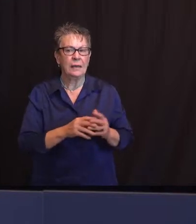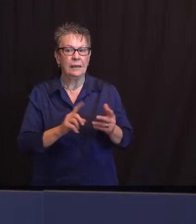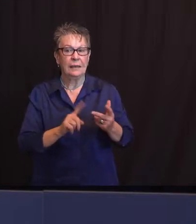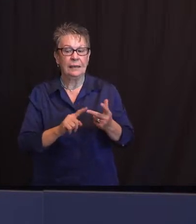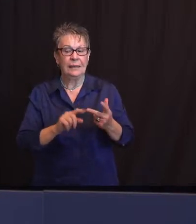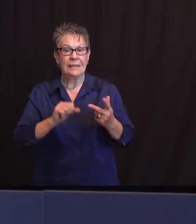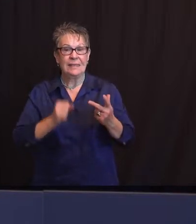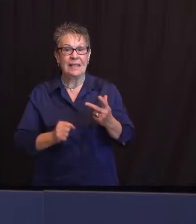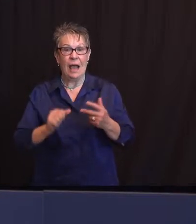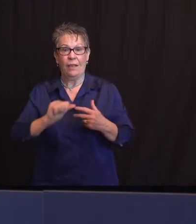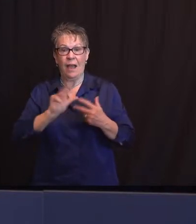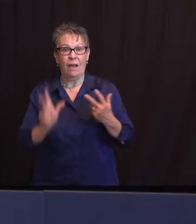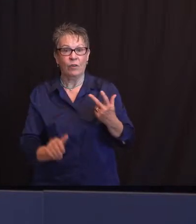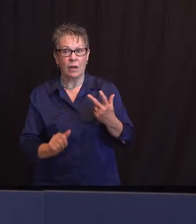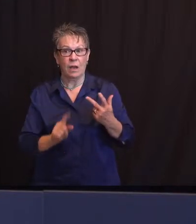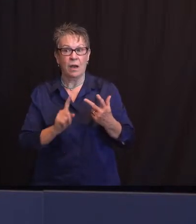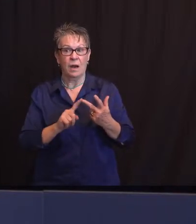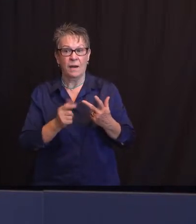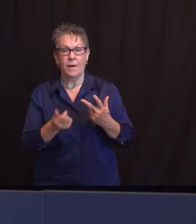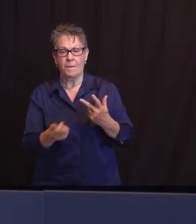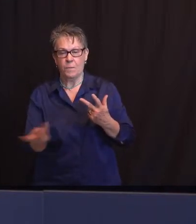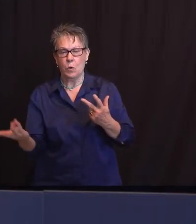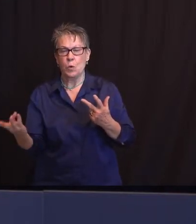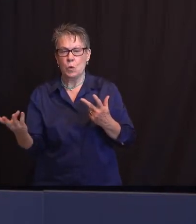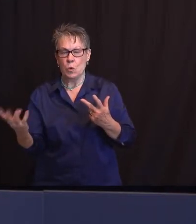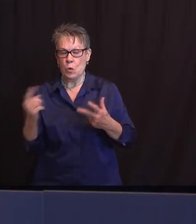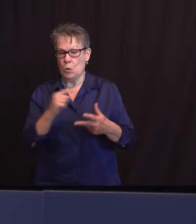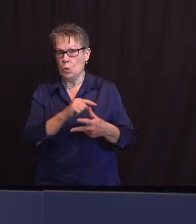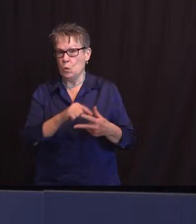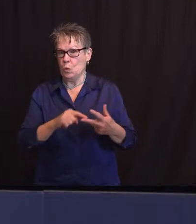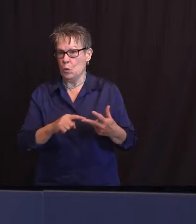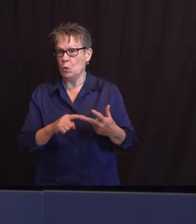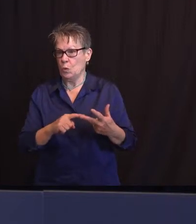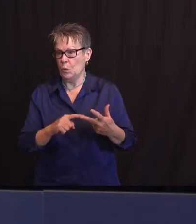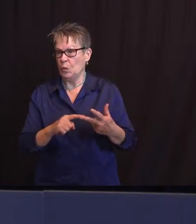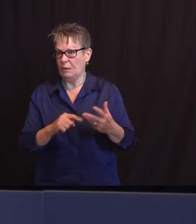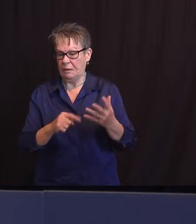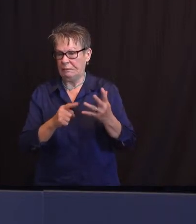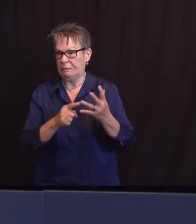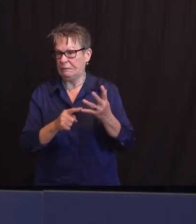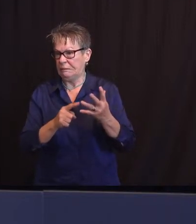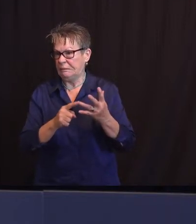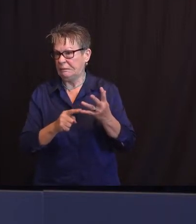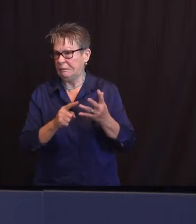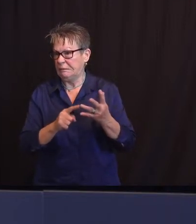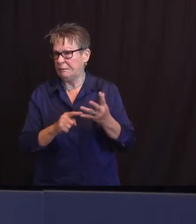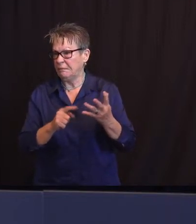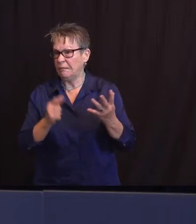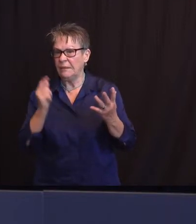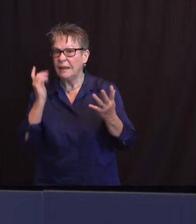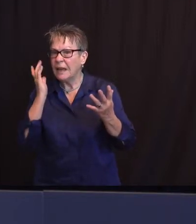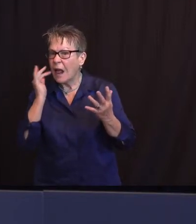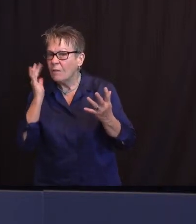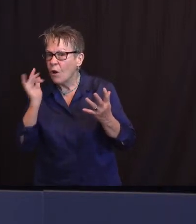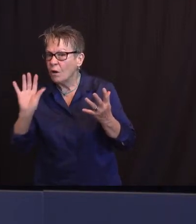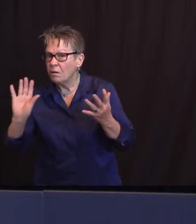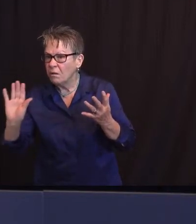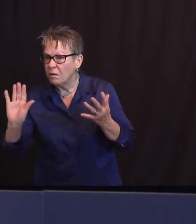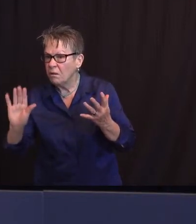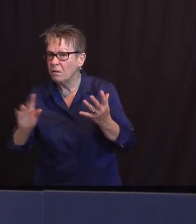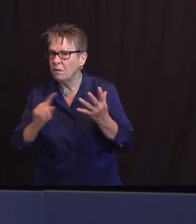B1351, and we have 7 total of 2 different California variants. There have also been reports